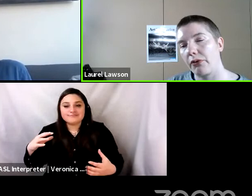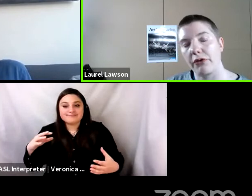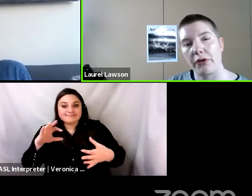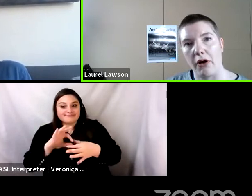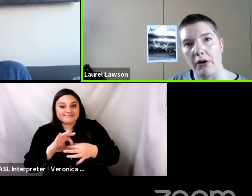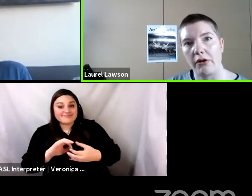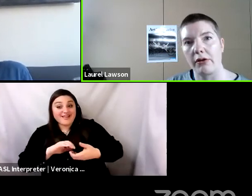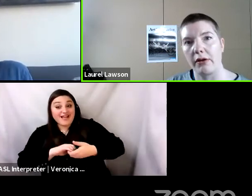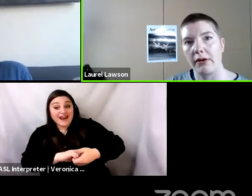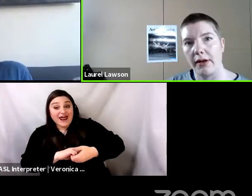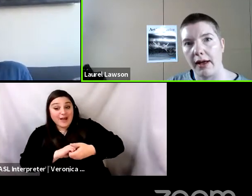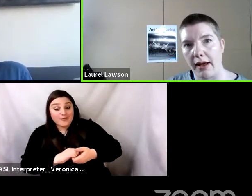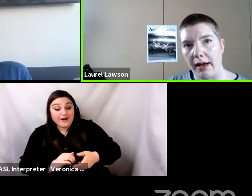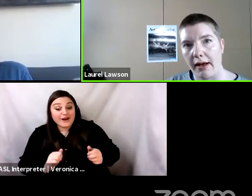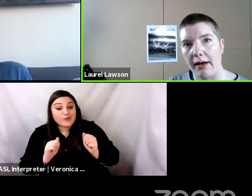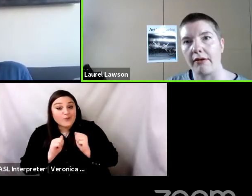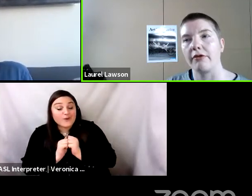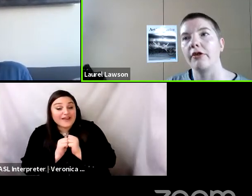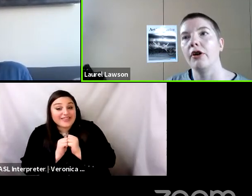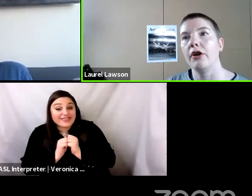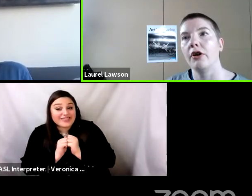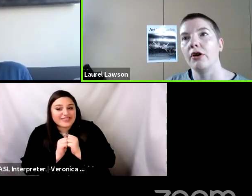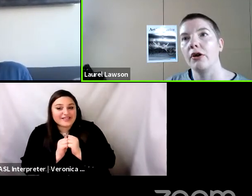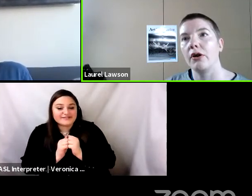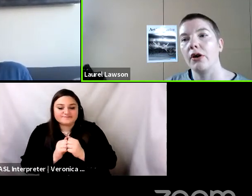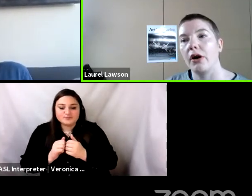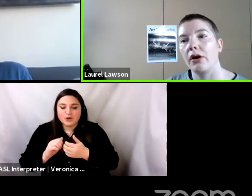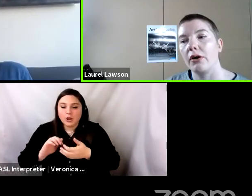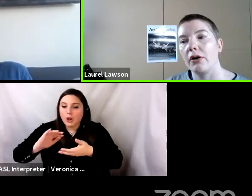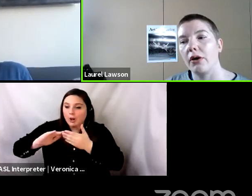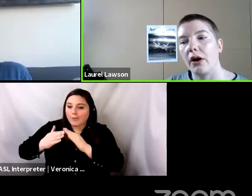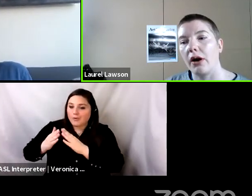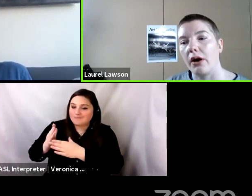because those all have